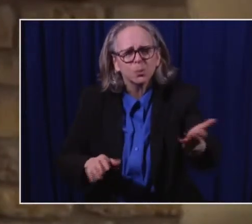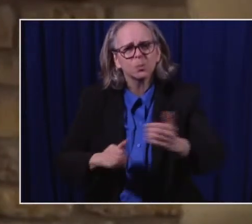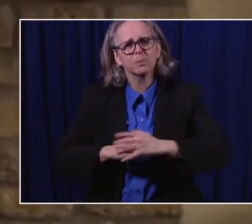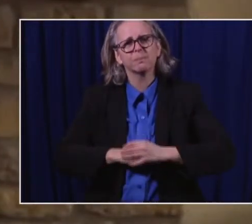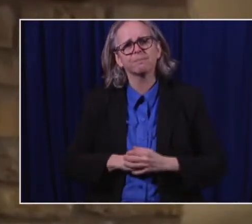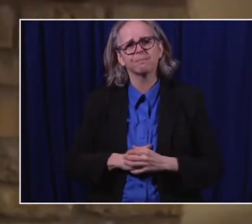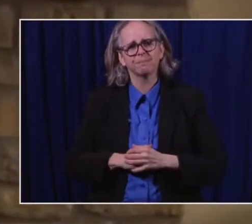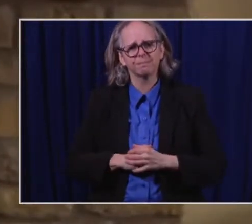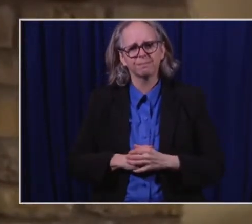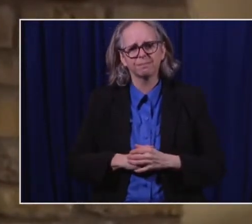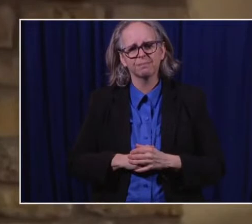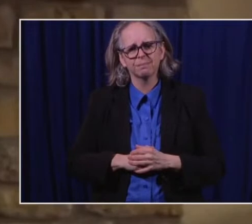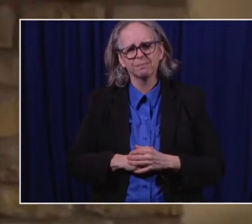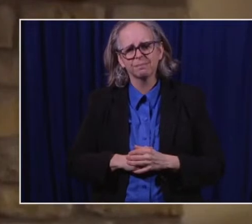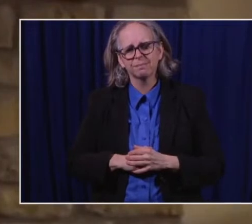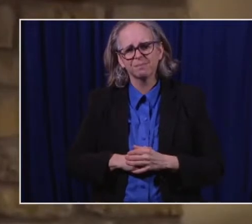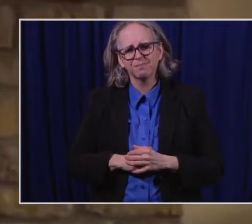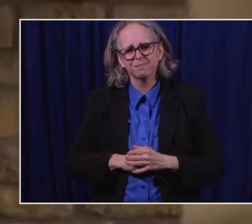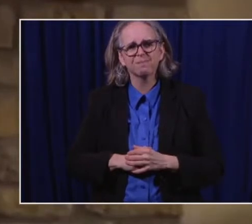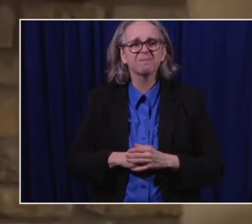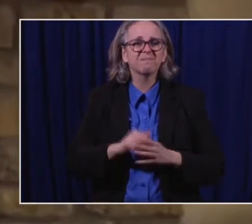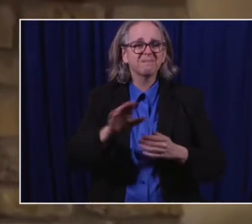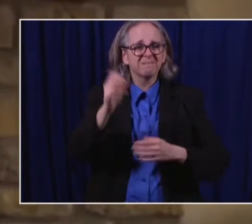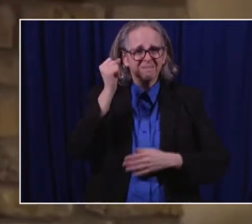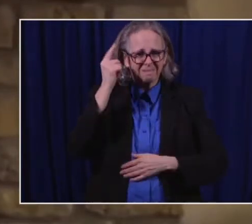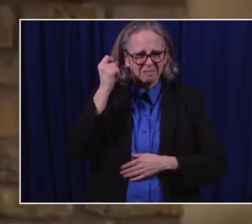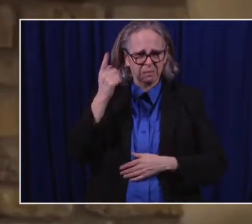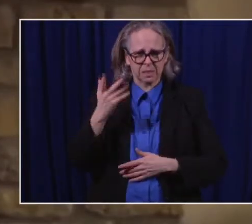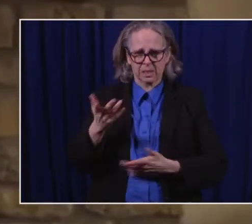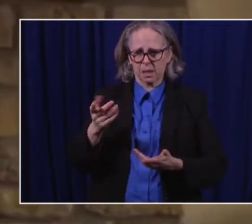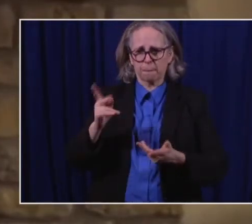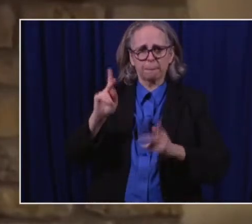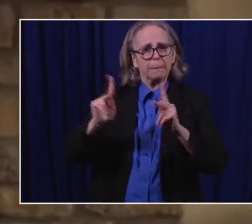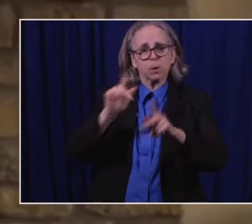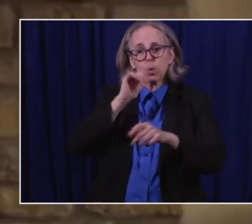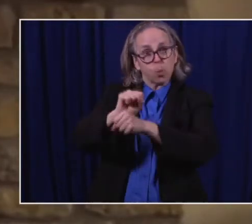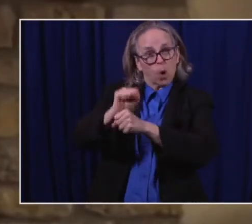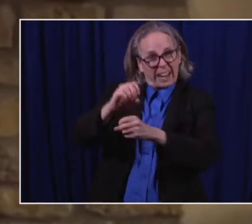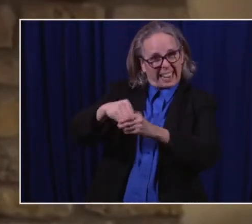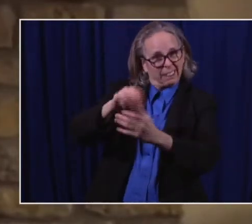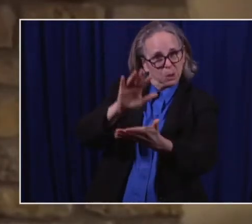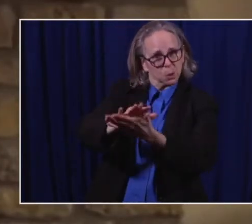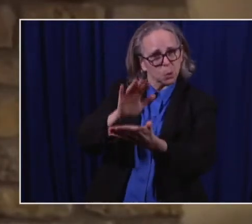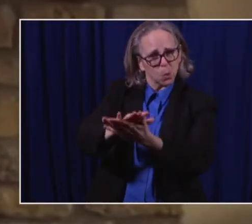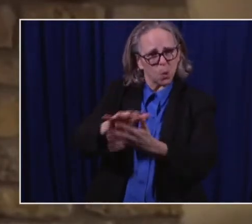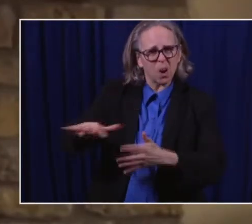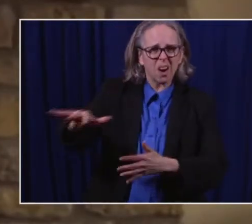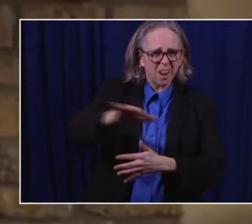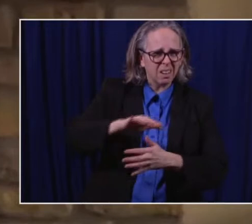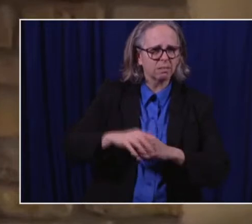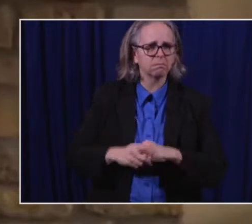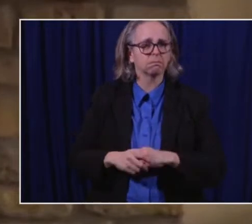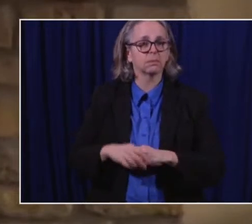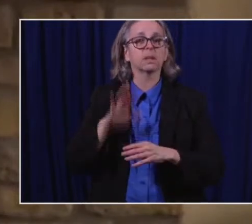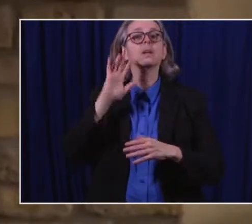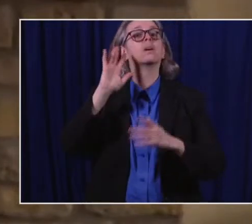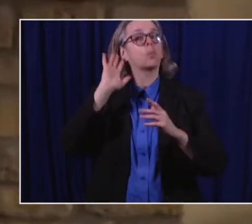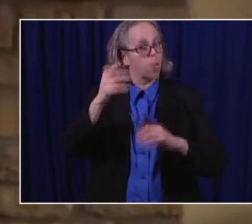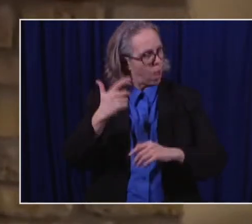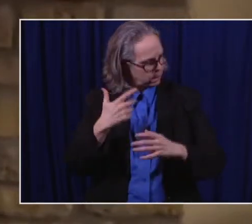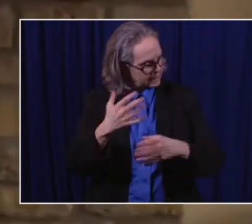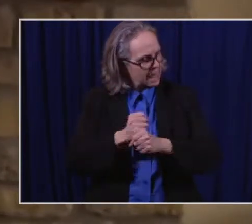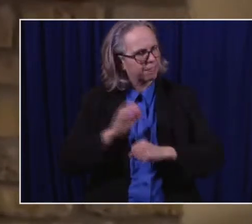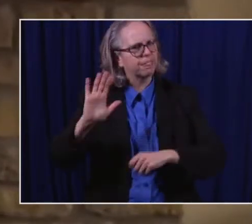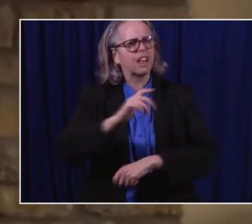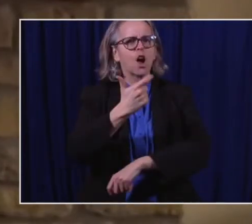really will be in front of 11 or so million of their fellow Ohioans. So I